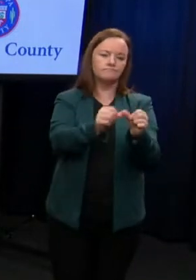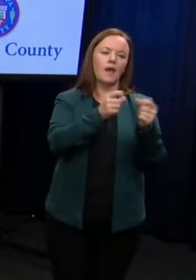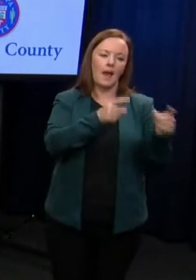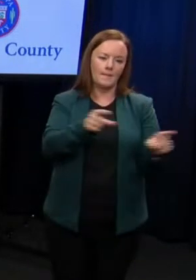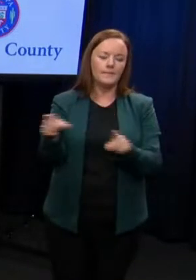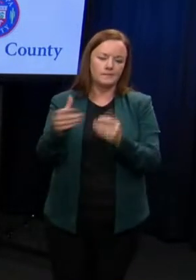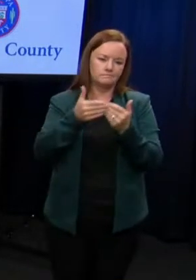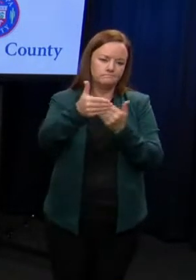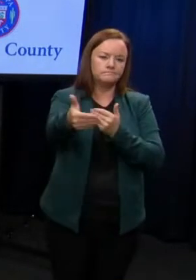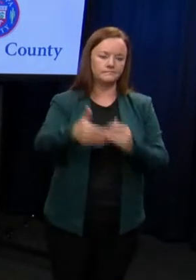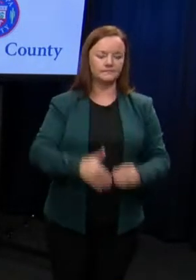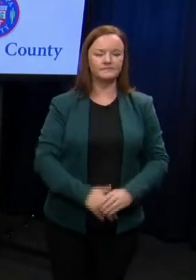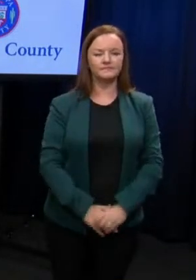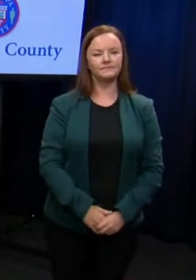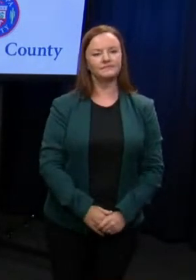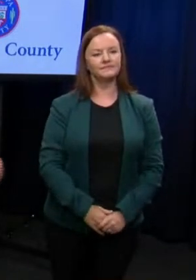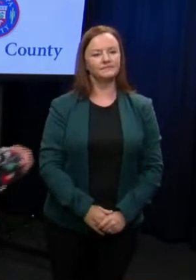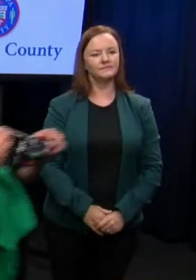efforts moving forward.